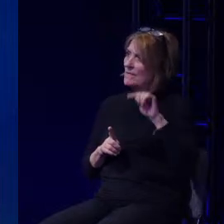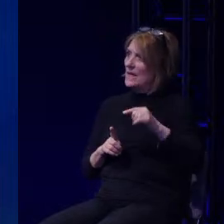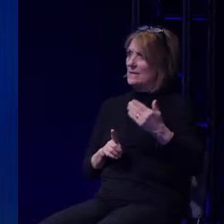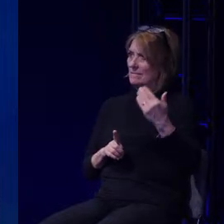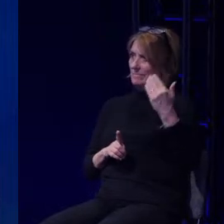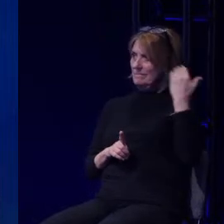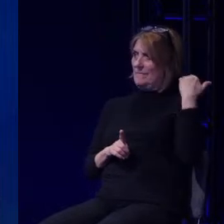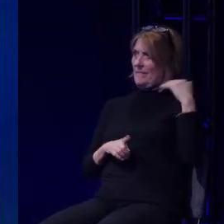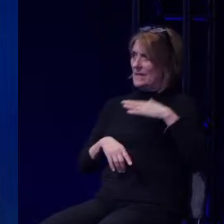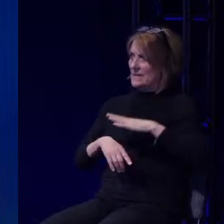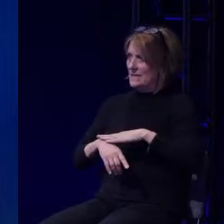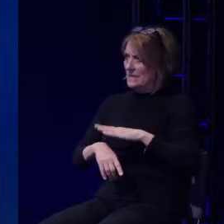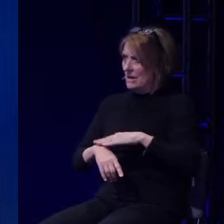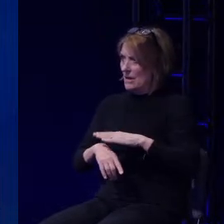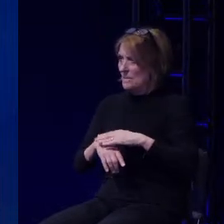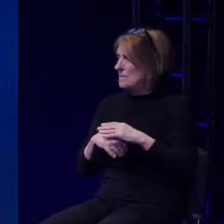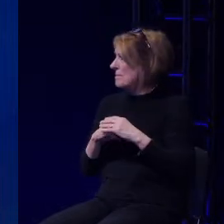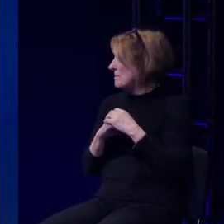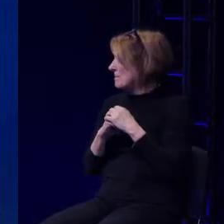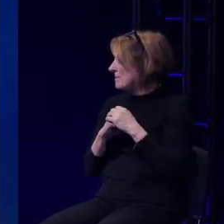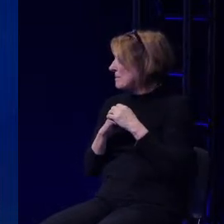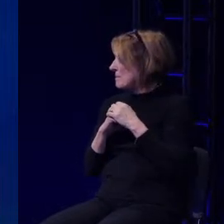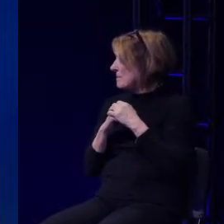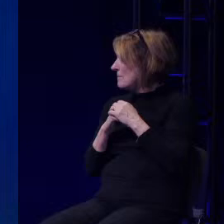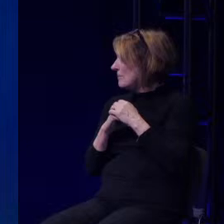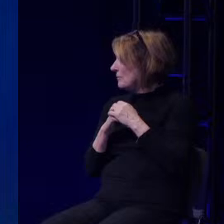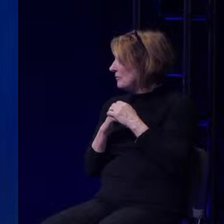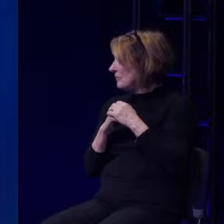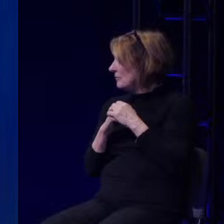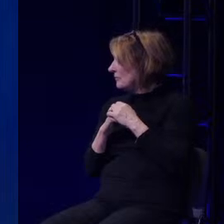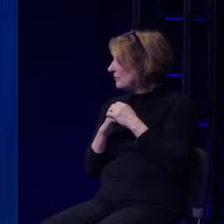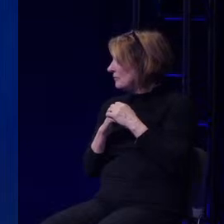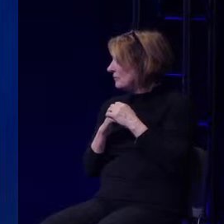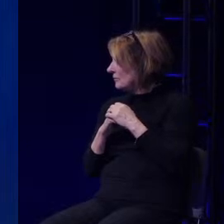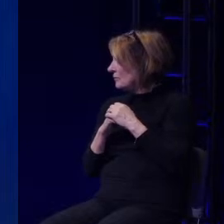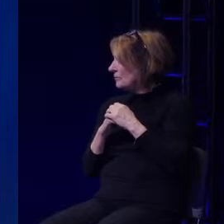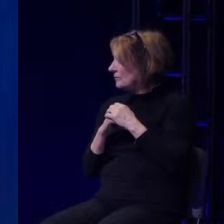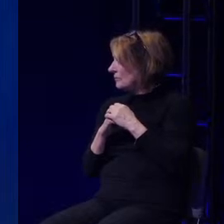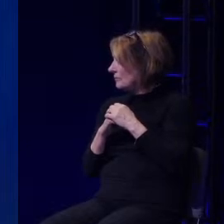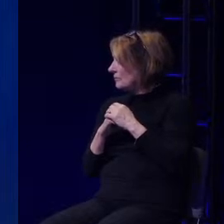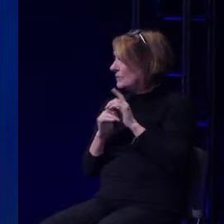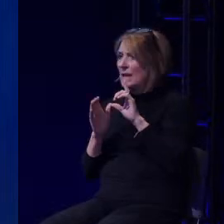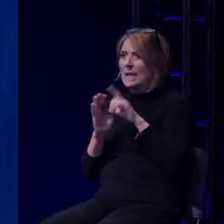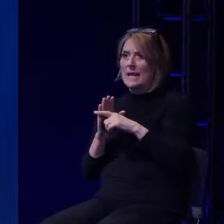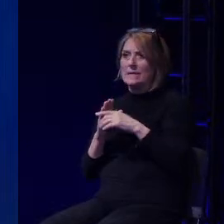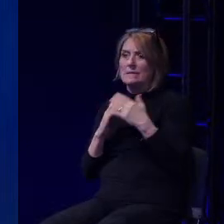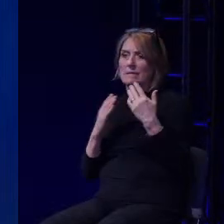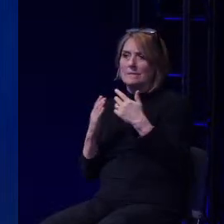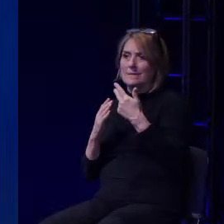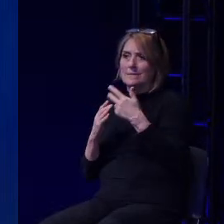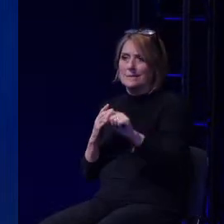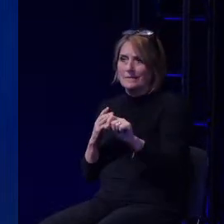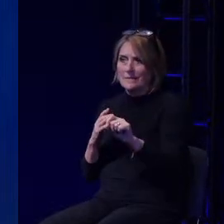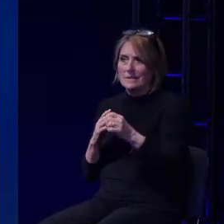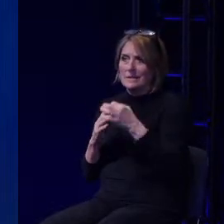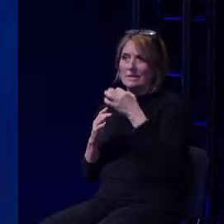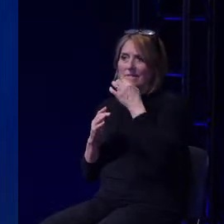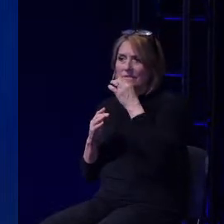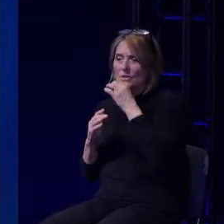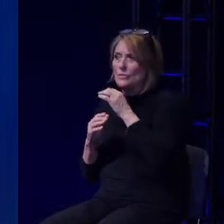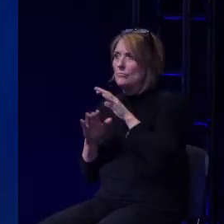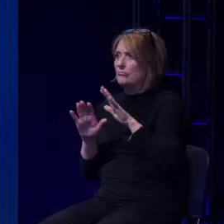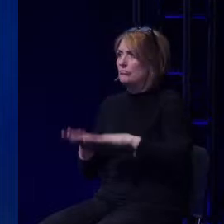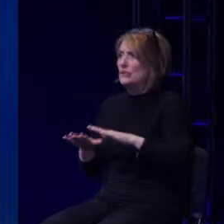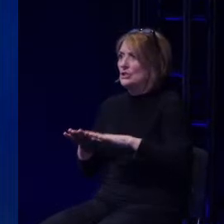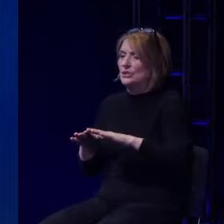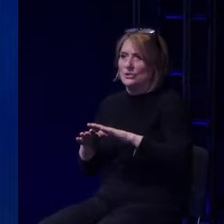period. So we're talking about now, probably 20 more years before. In the late 1970s, there were very few British films being made,